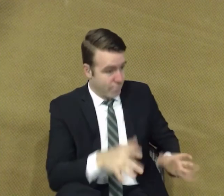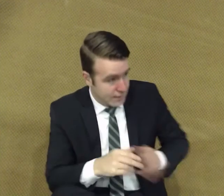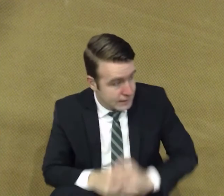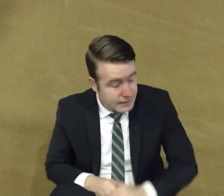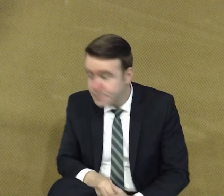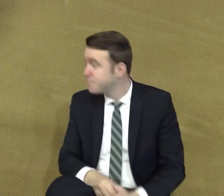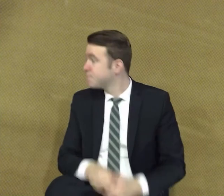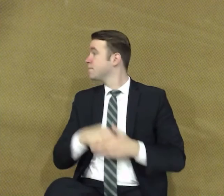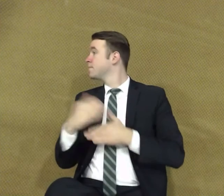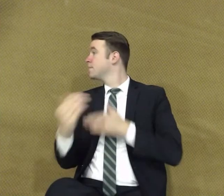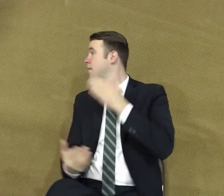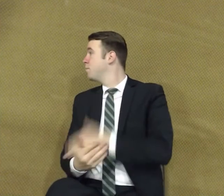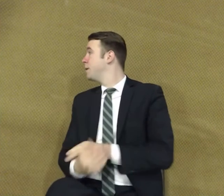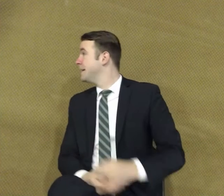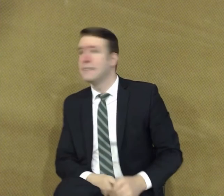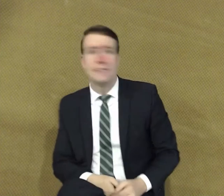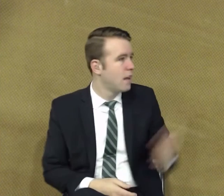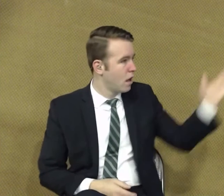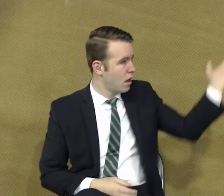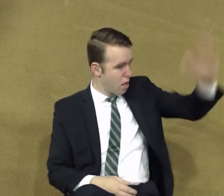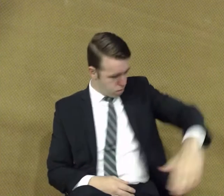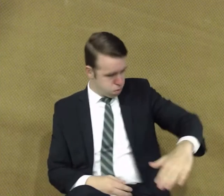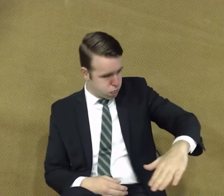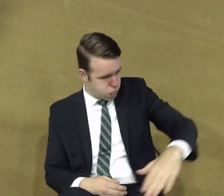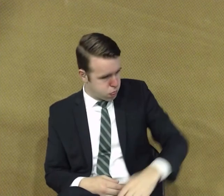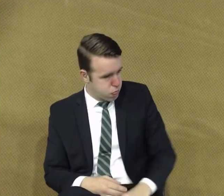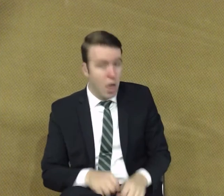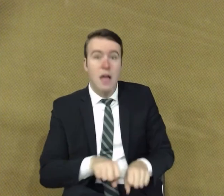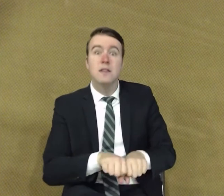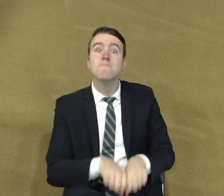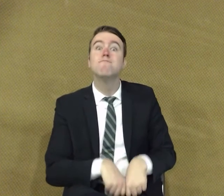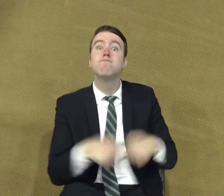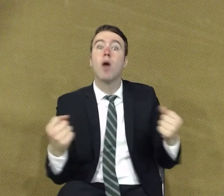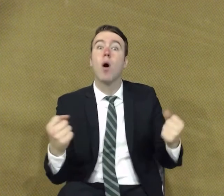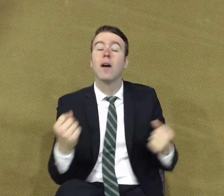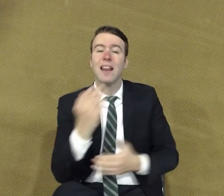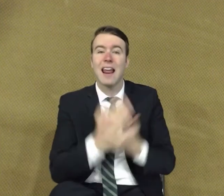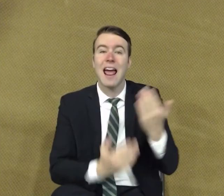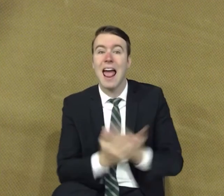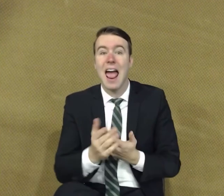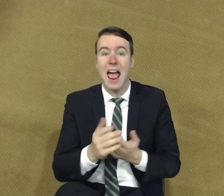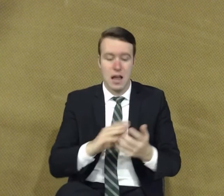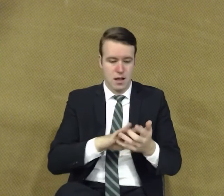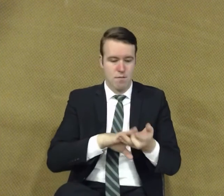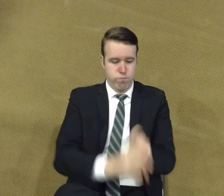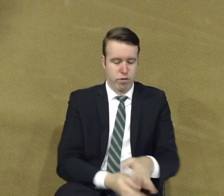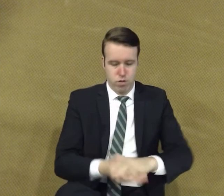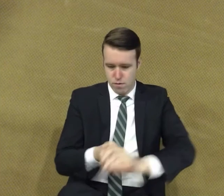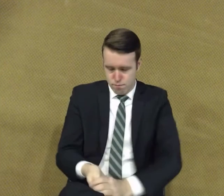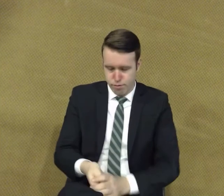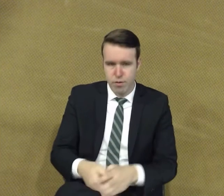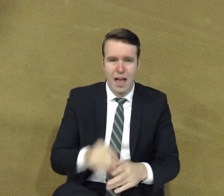next morning, and Dagon was fallen over, and he was broken. His hands were broken off.